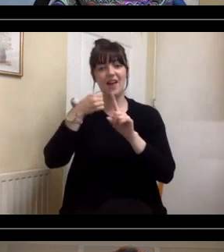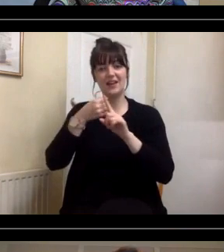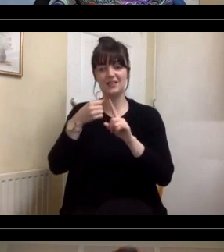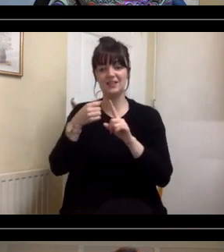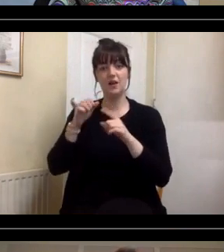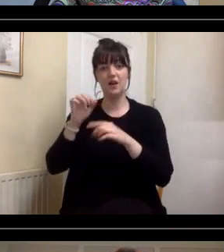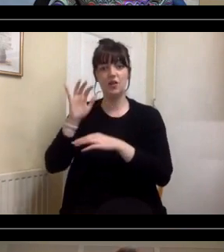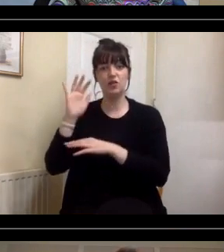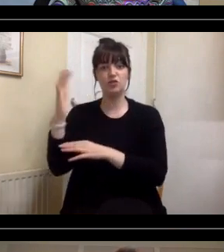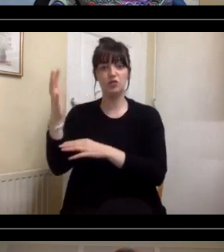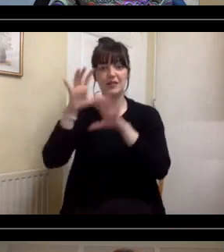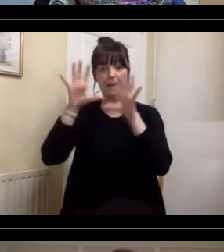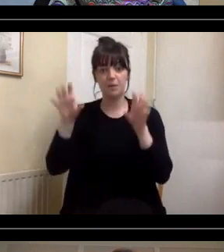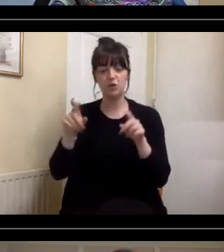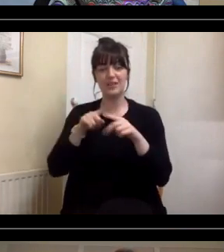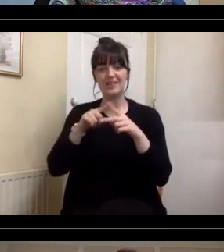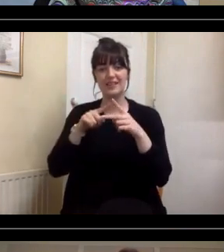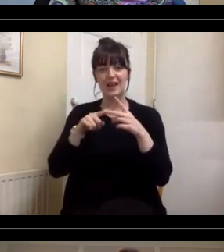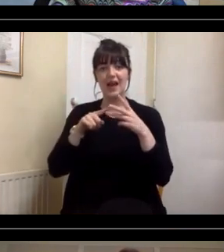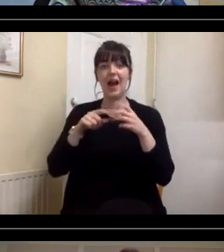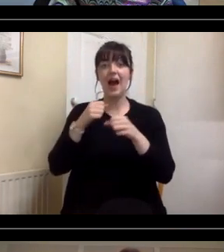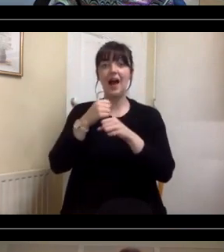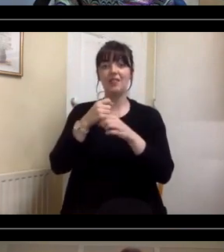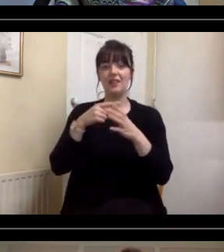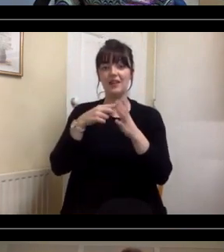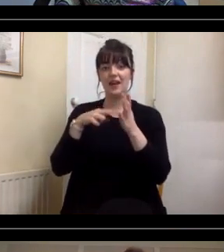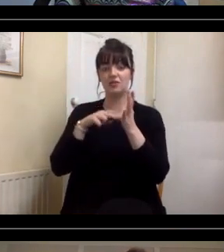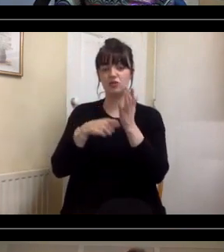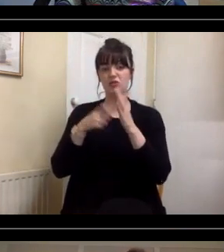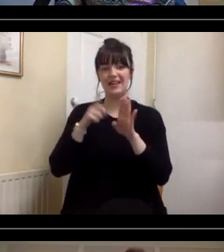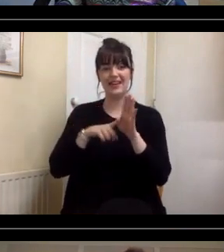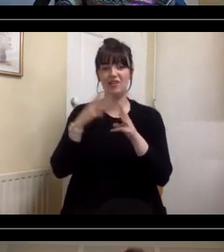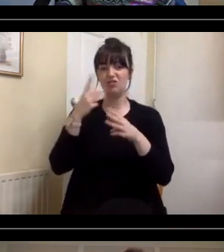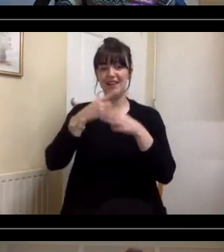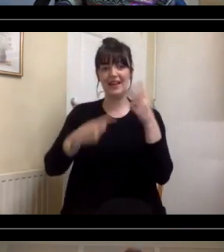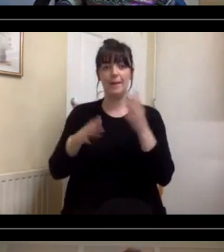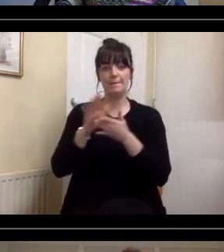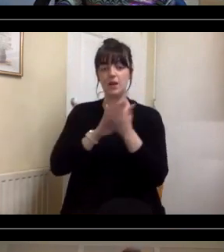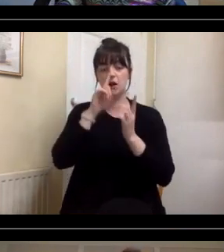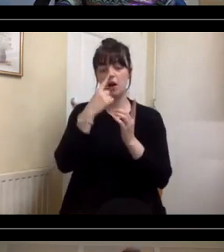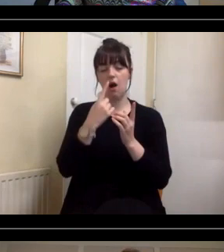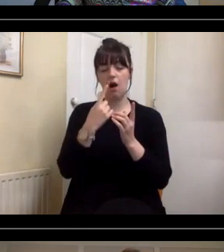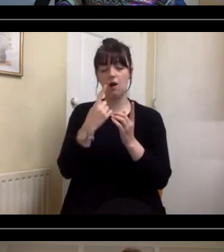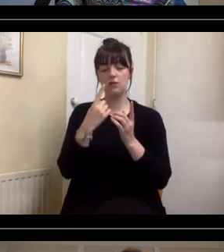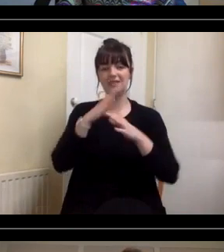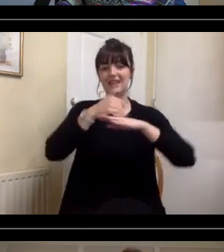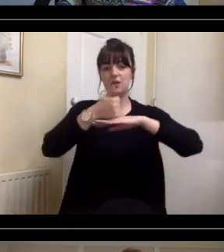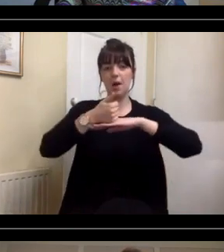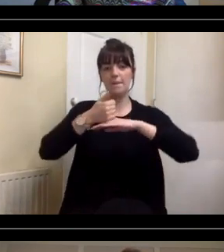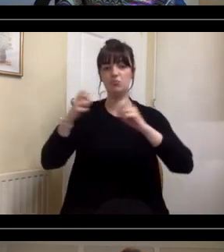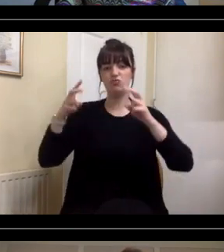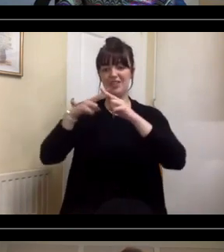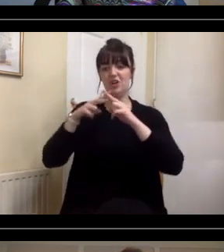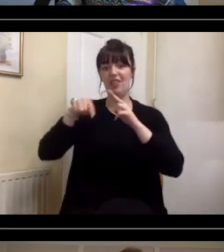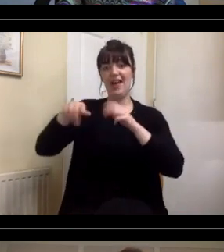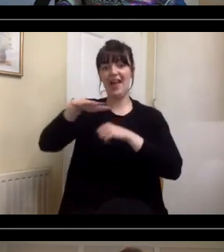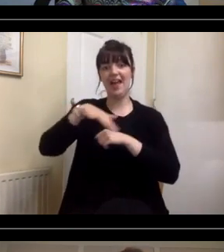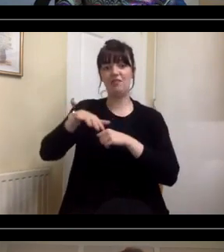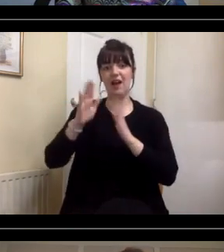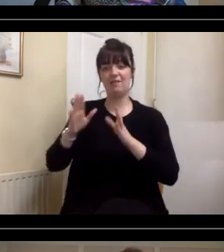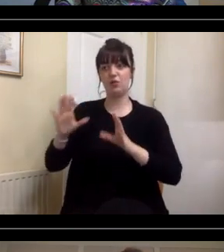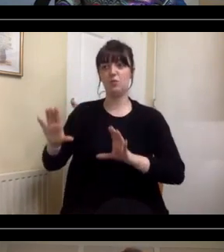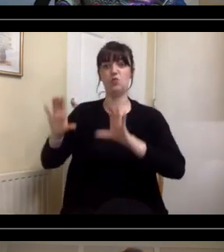and the gantry, these things together meant that we wanted to move the bridge, just shove it 20 meters